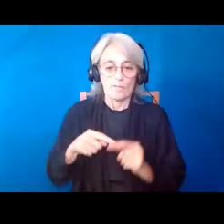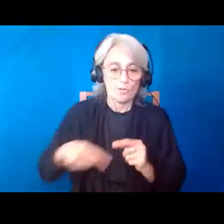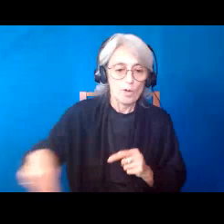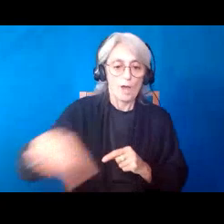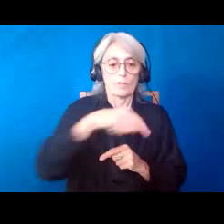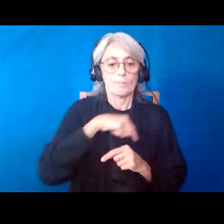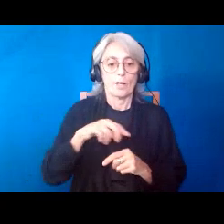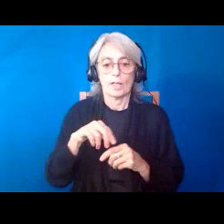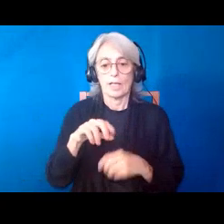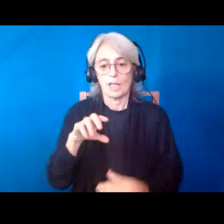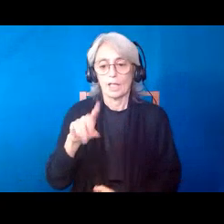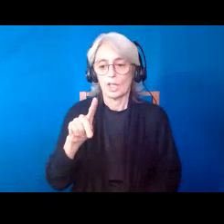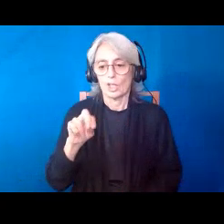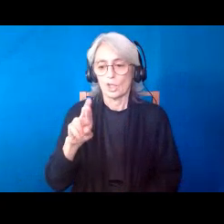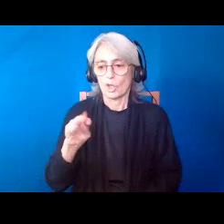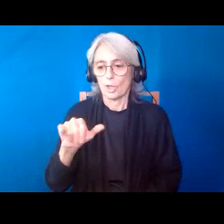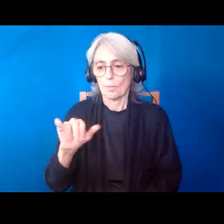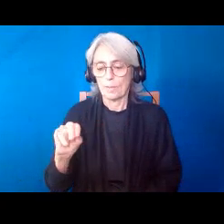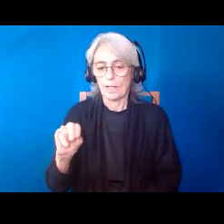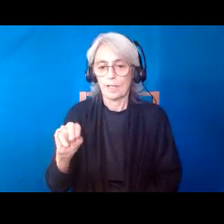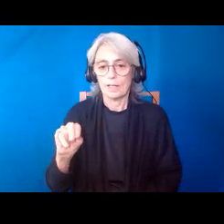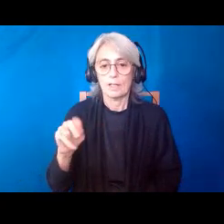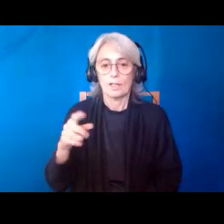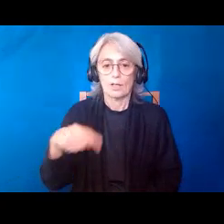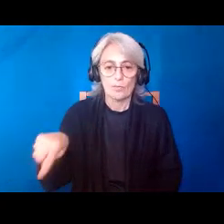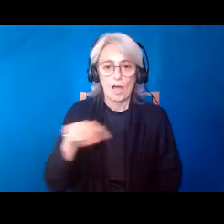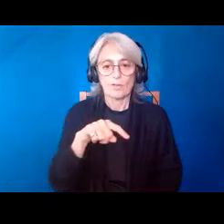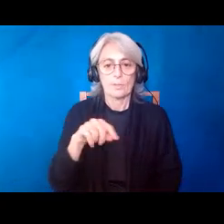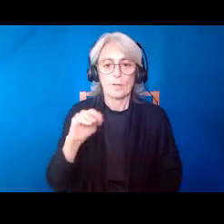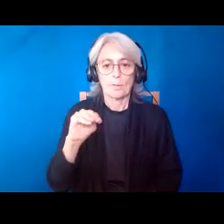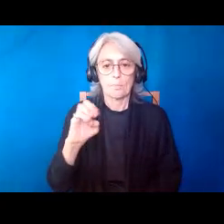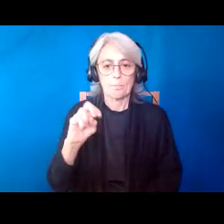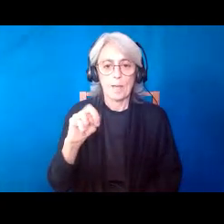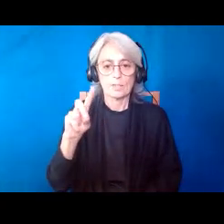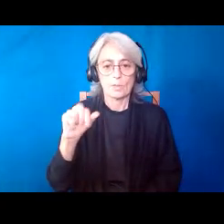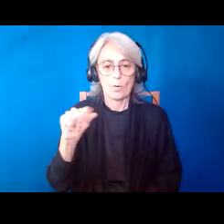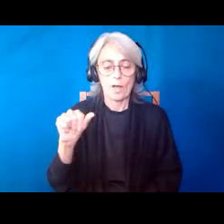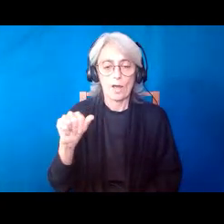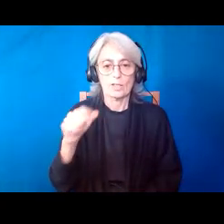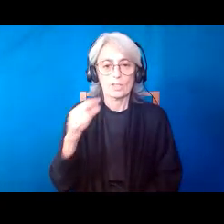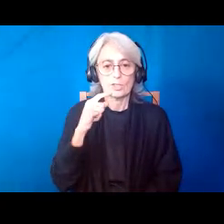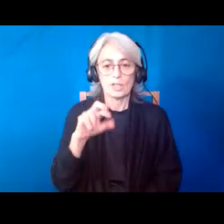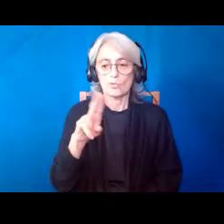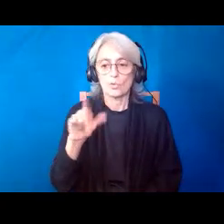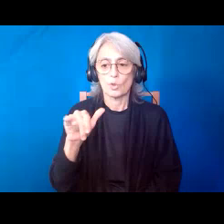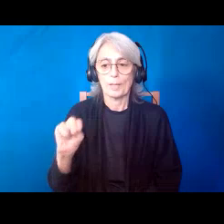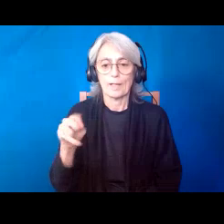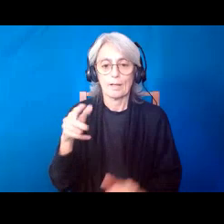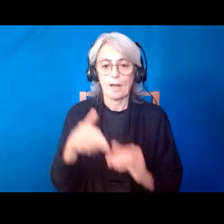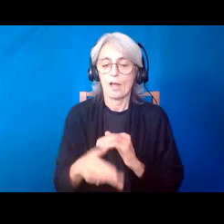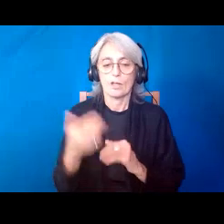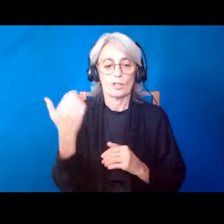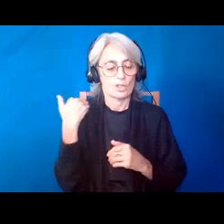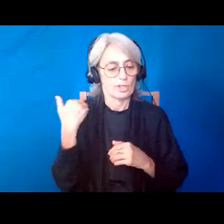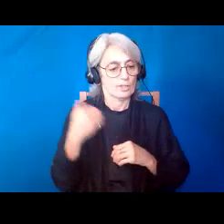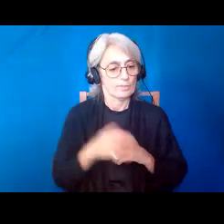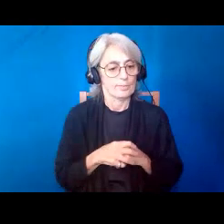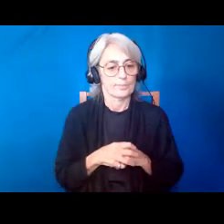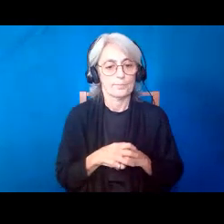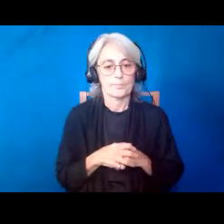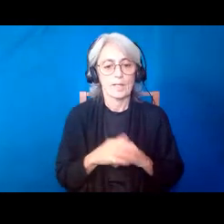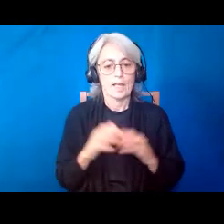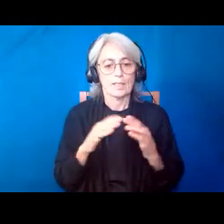Kerman, Highway 33, a roundabout in Mendota. We just had the ribbon cut earlier this week, downtown